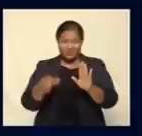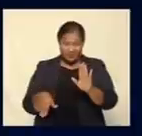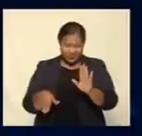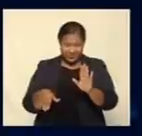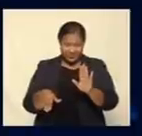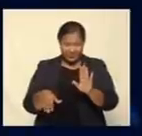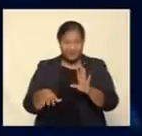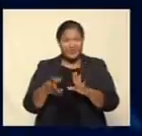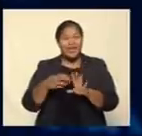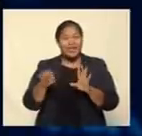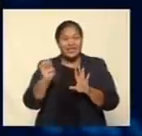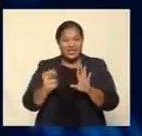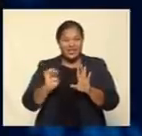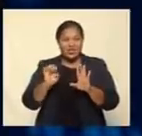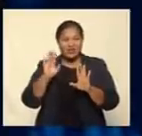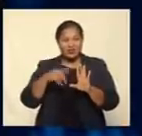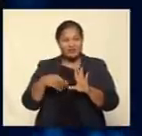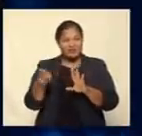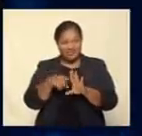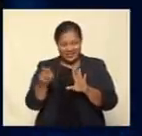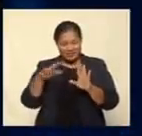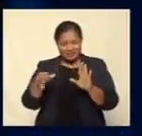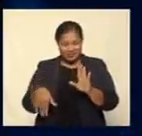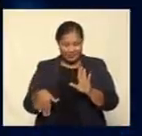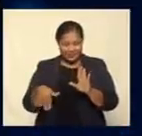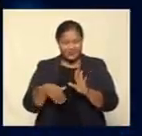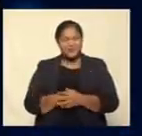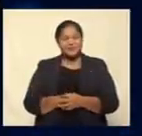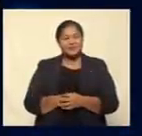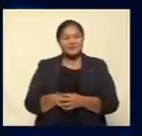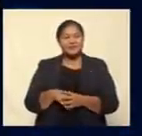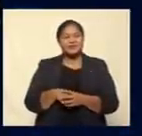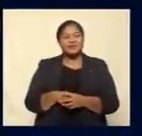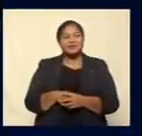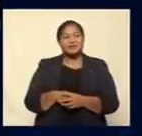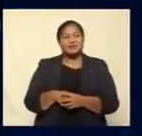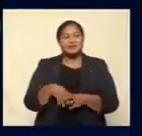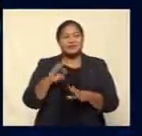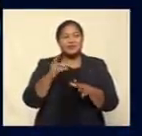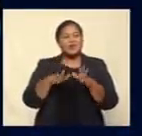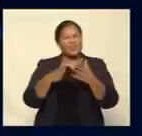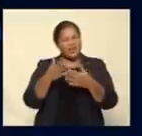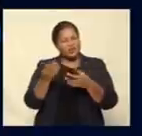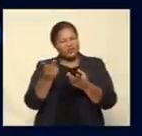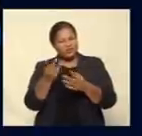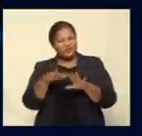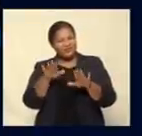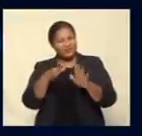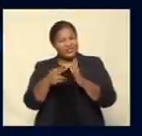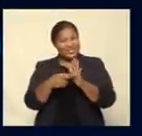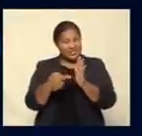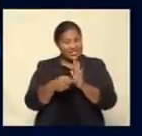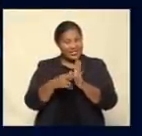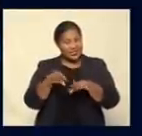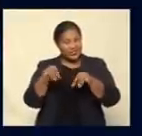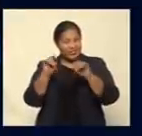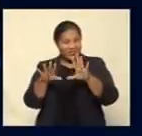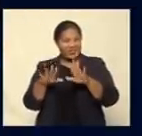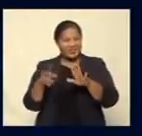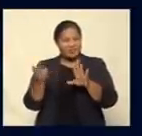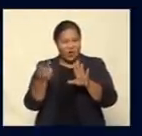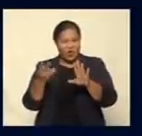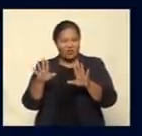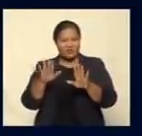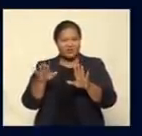euro and the Japanese yen. However, it declined slightly versus our two major trading partners, the Aussie and Kiwi dollars, as well as